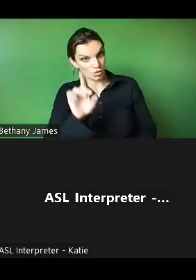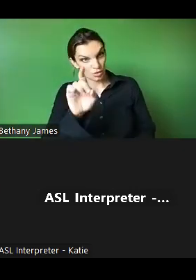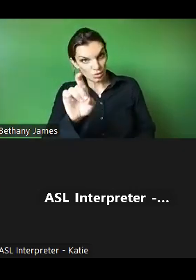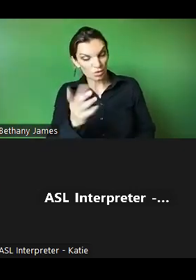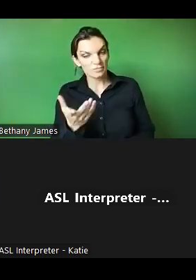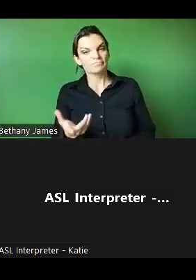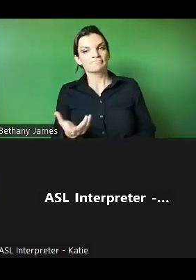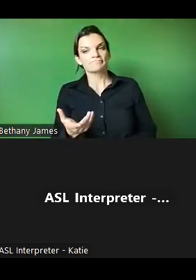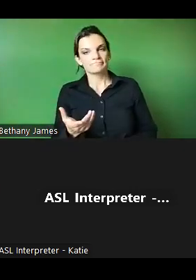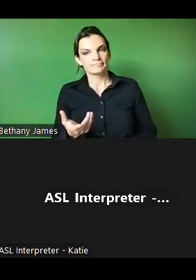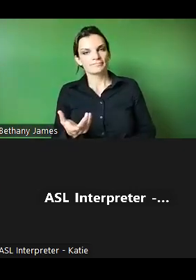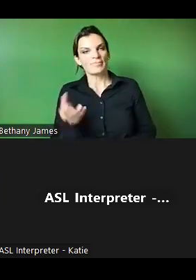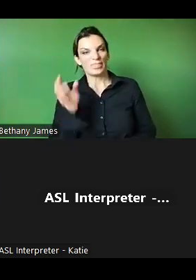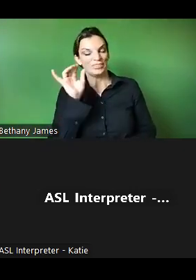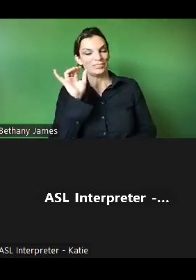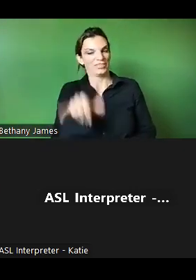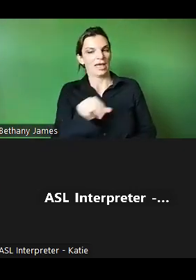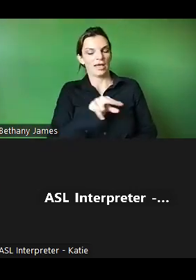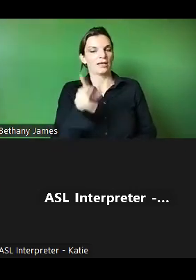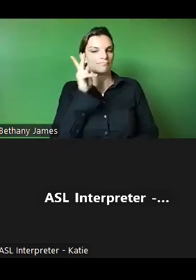time, continually being